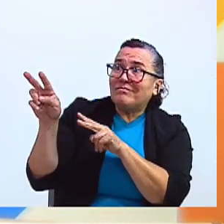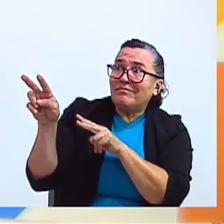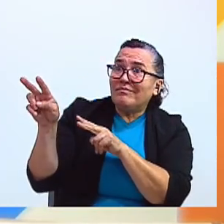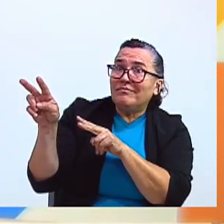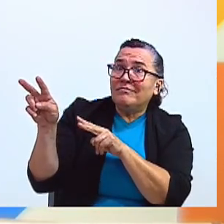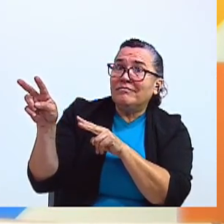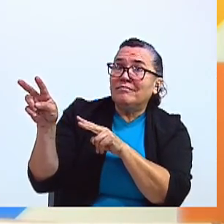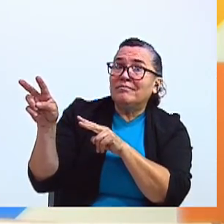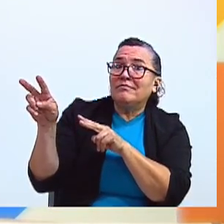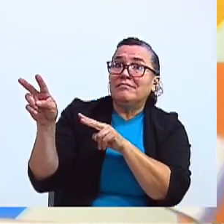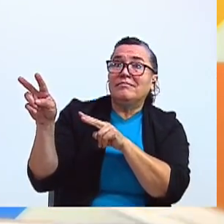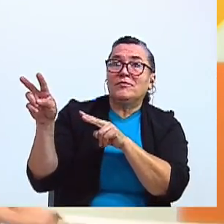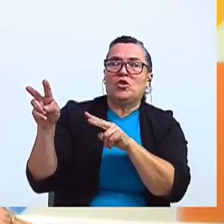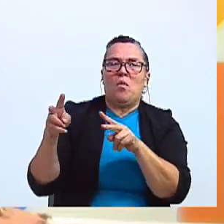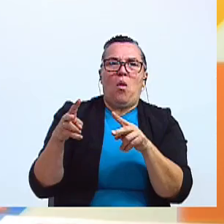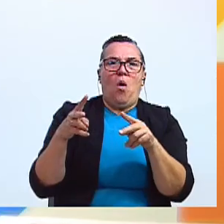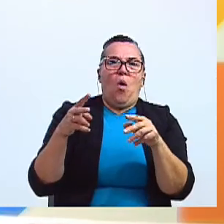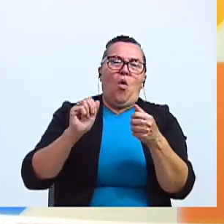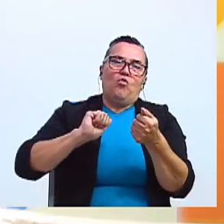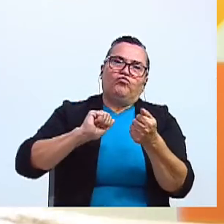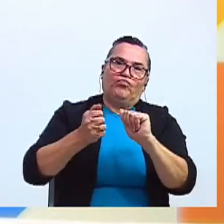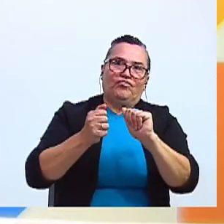Cutting edge.